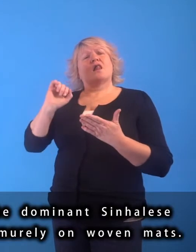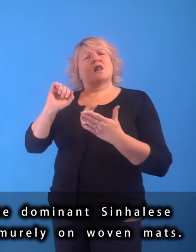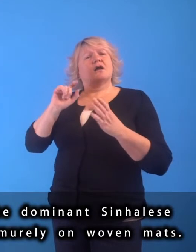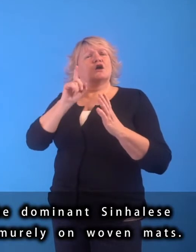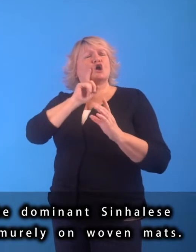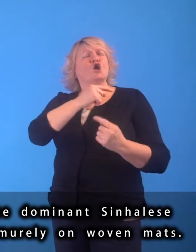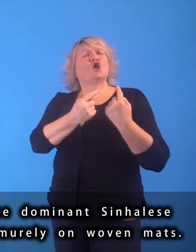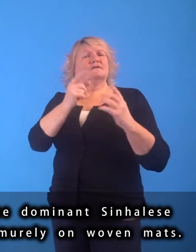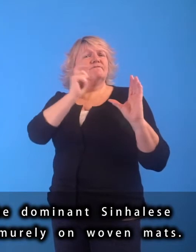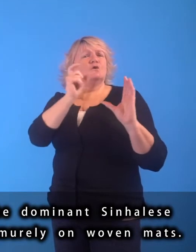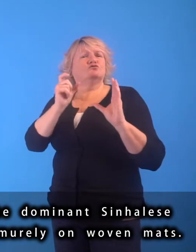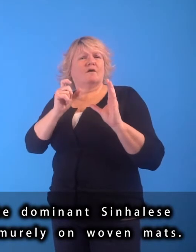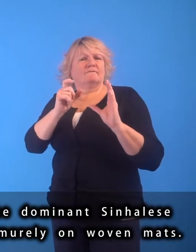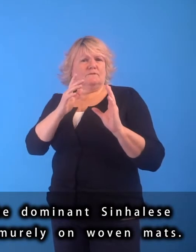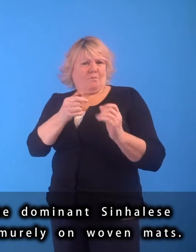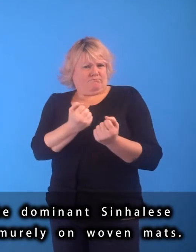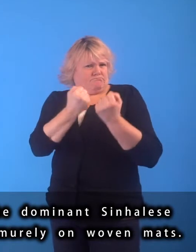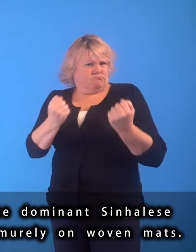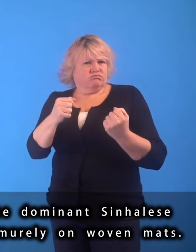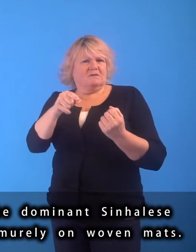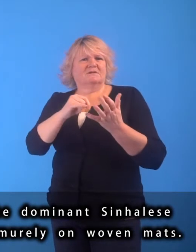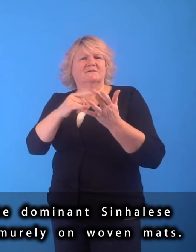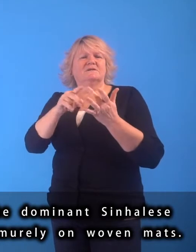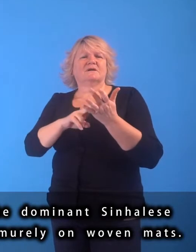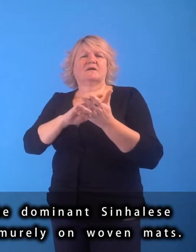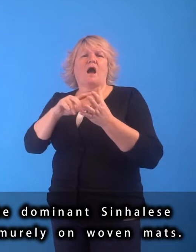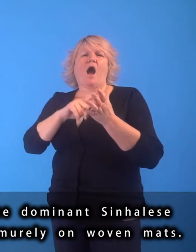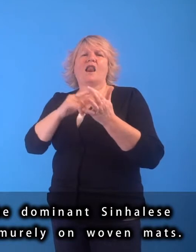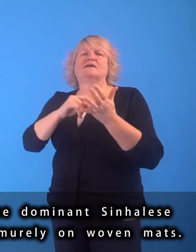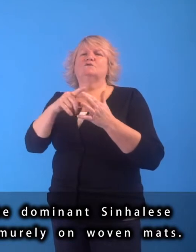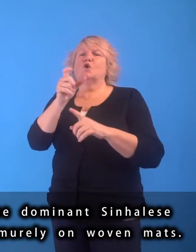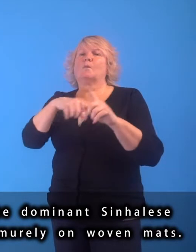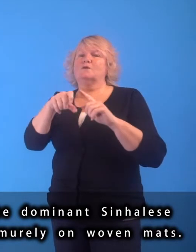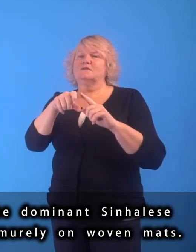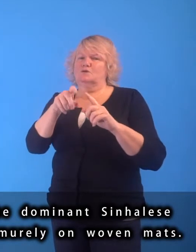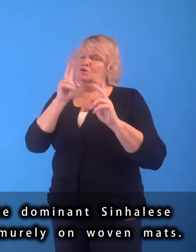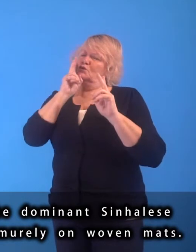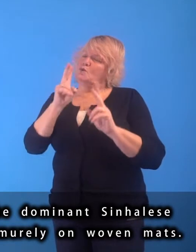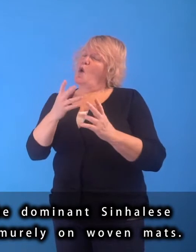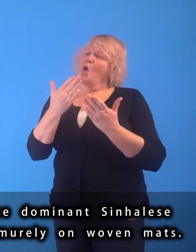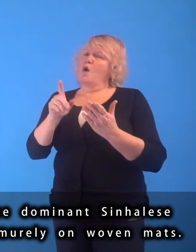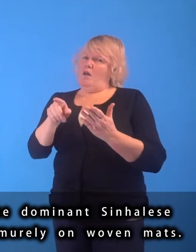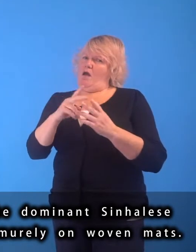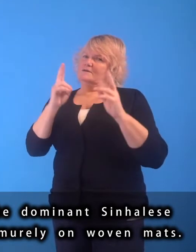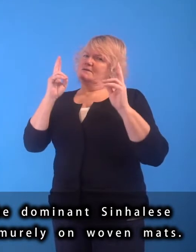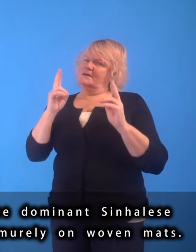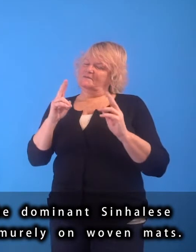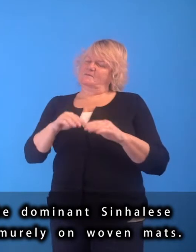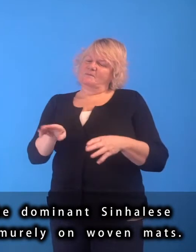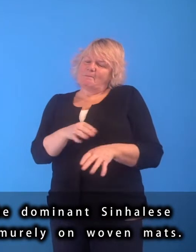Hornel's photos of girls from the dominant Sinhalese community show them sitting demurely on woven